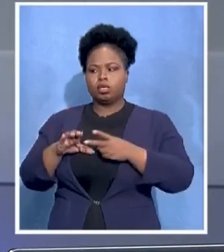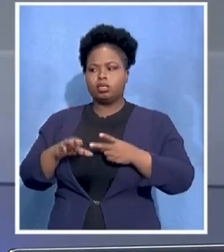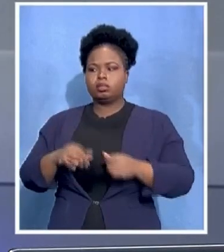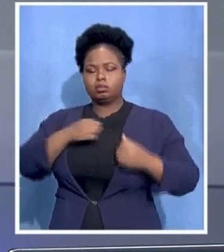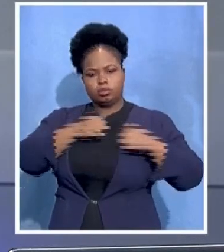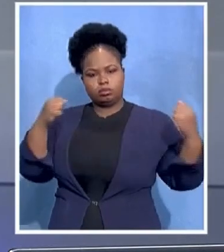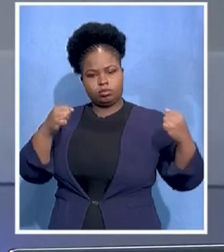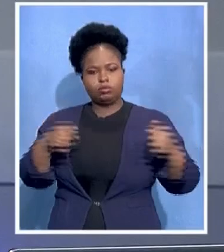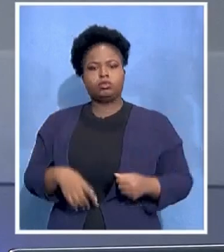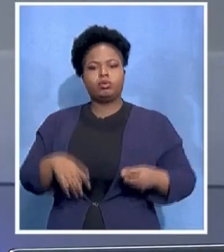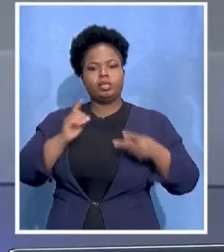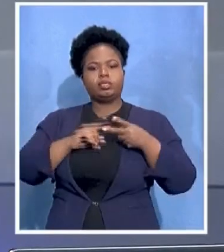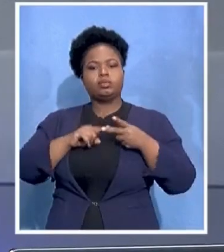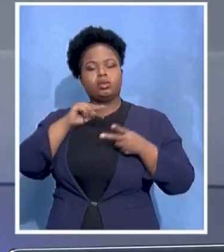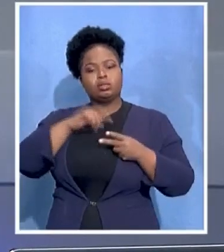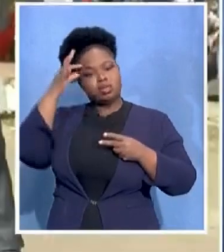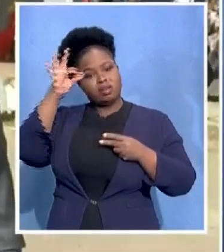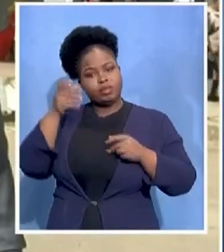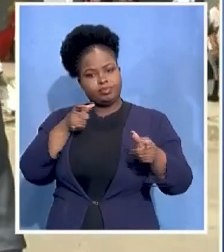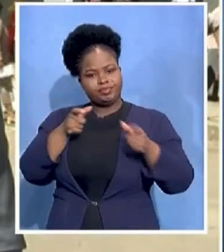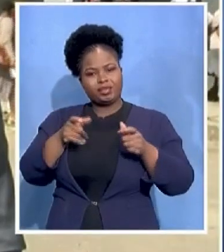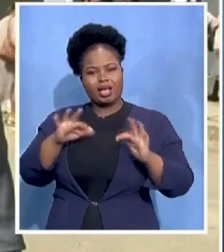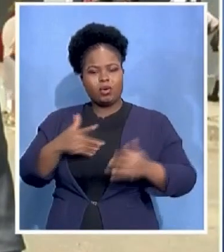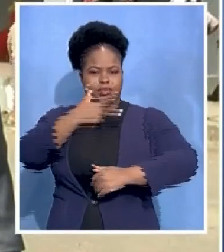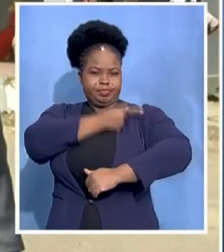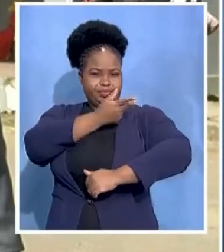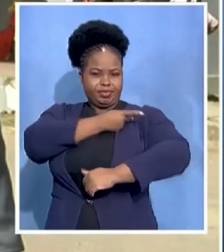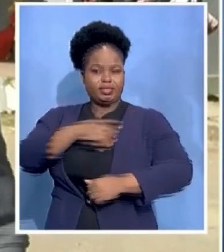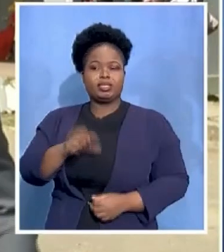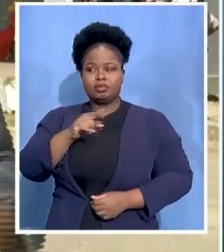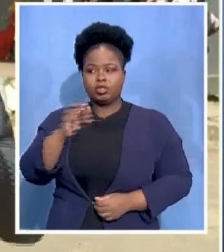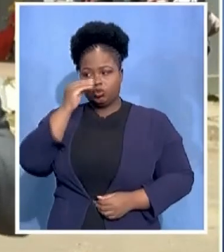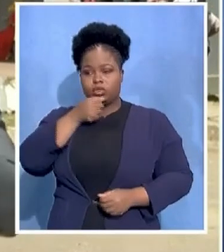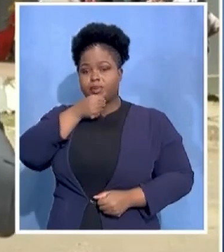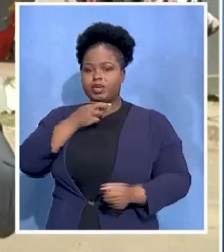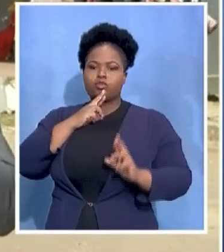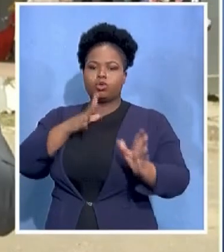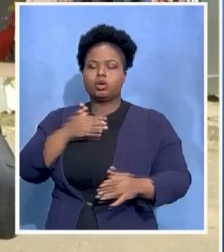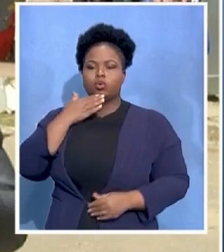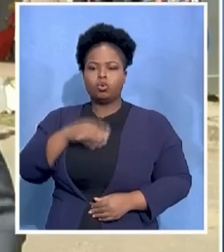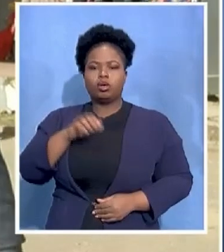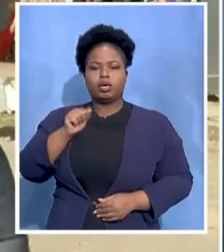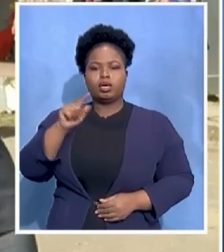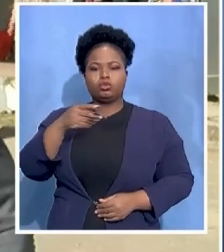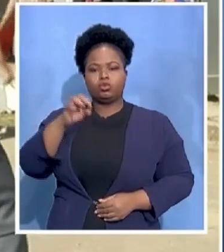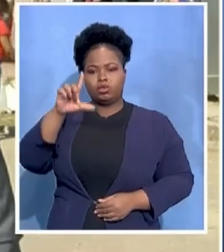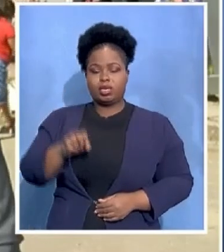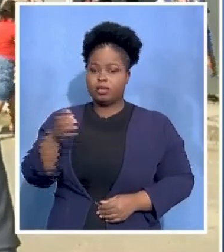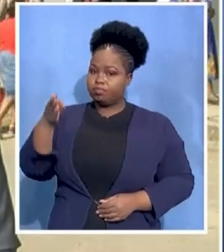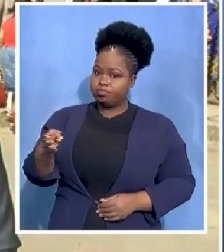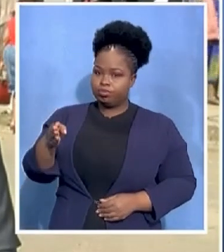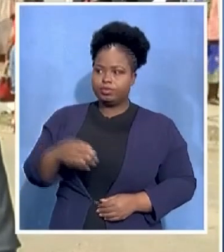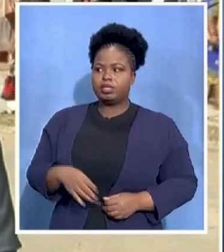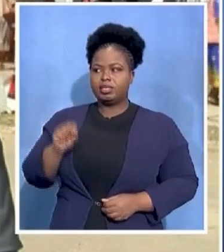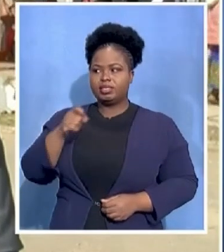of vaccines. Let's bring in SABC News reporter Atule Joka. He's live for us at the St. Henry Elliot Hospital in Mthatha. Atule,